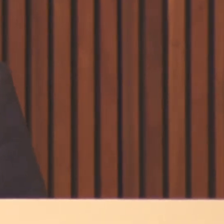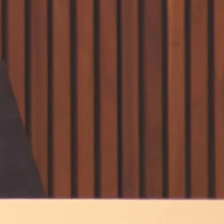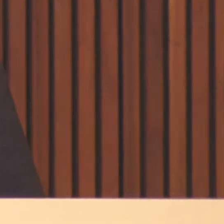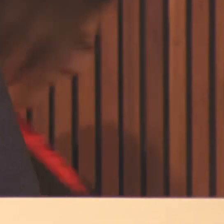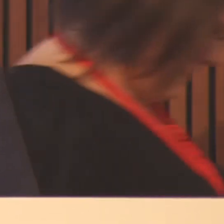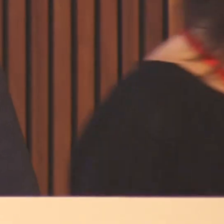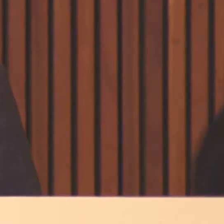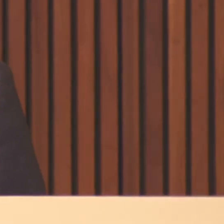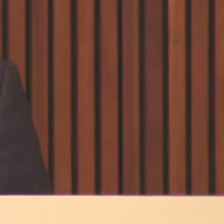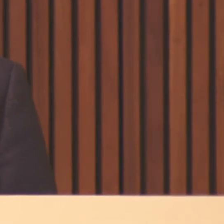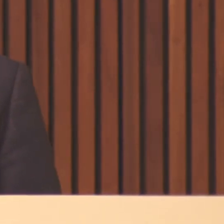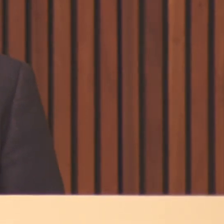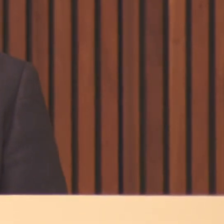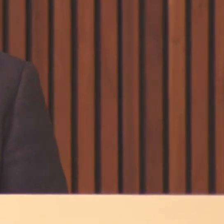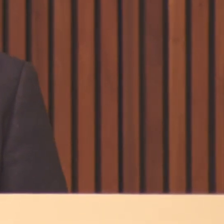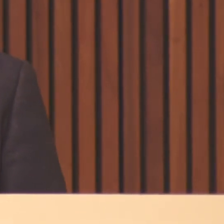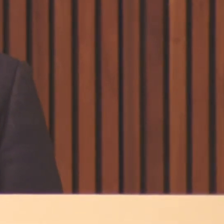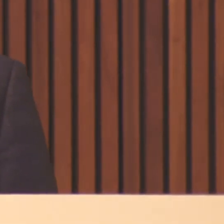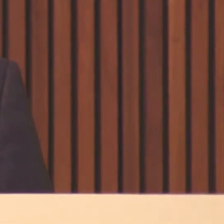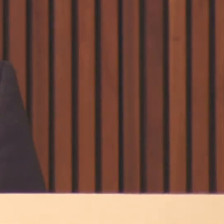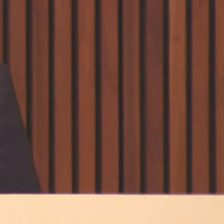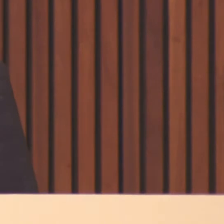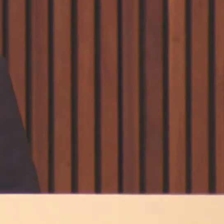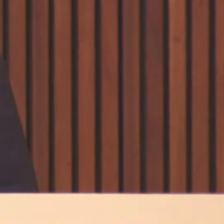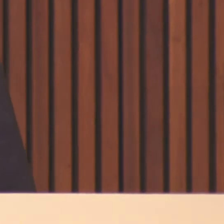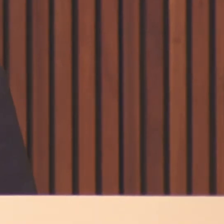Donnellan for your contributions to this morning's